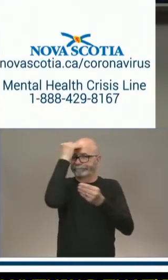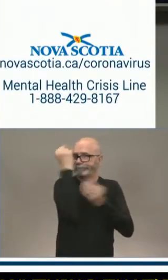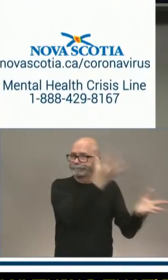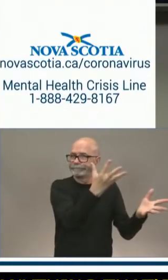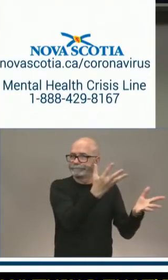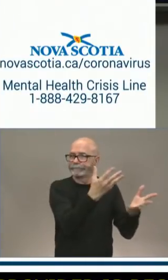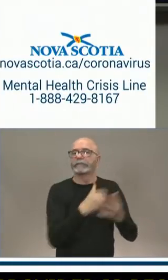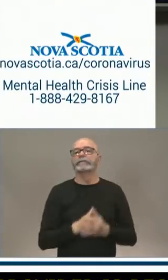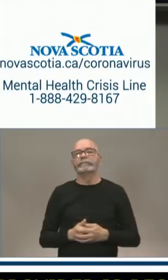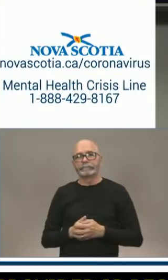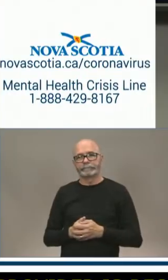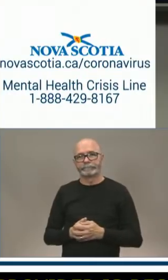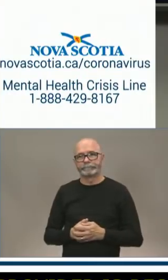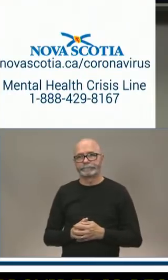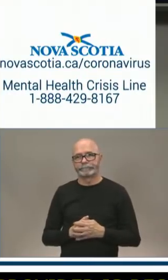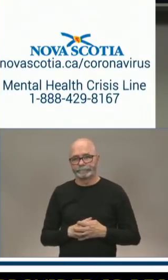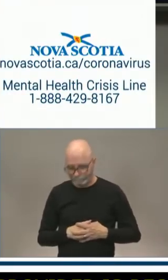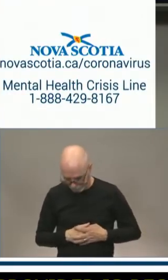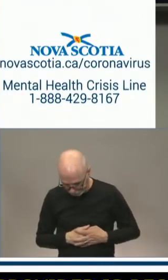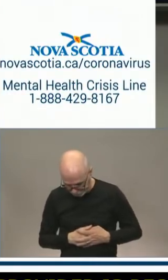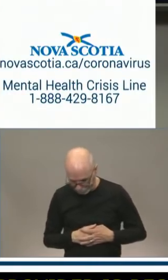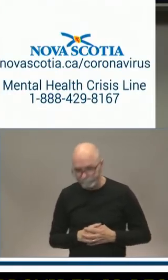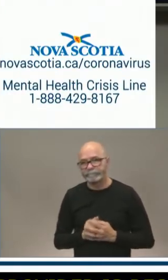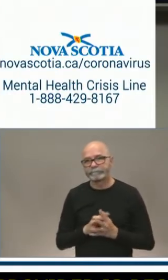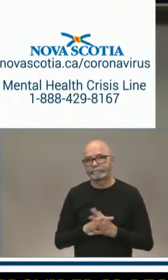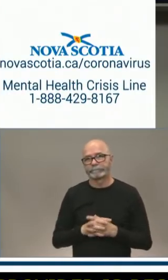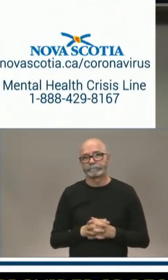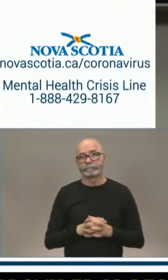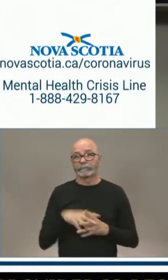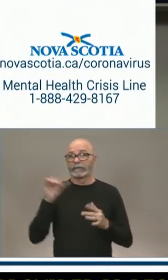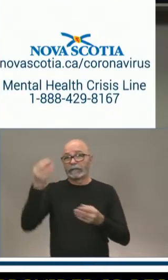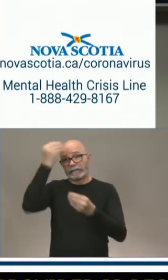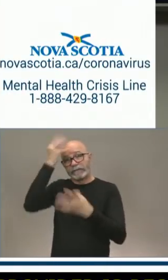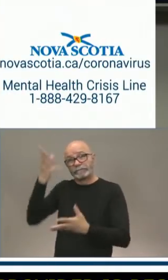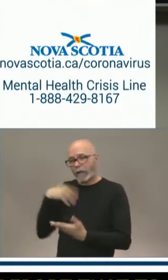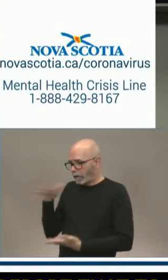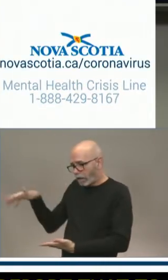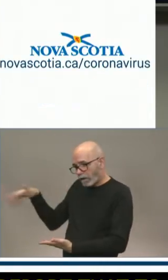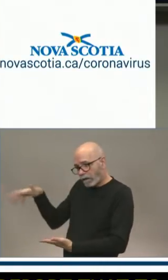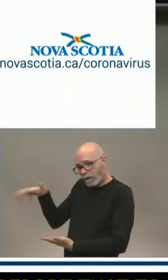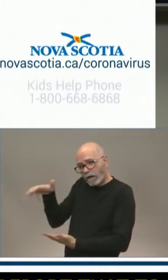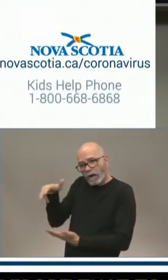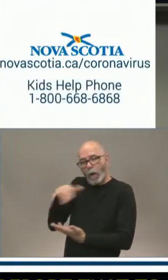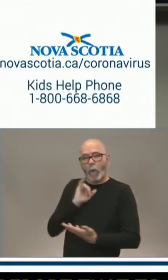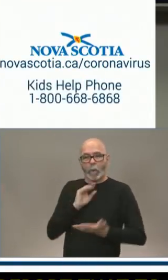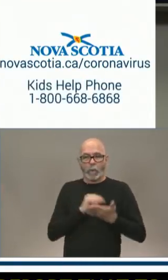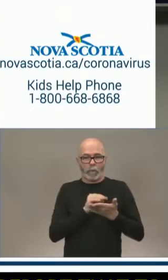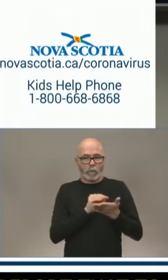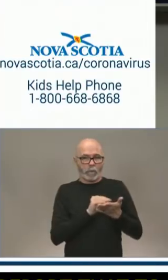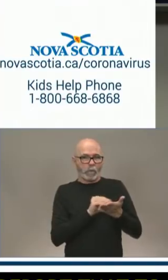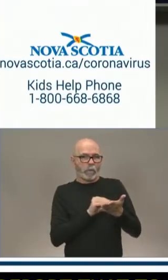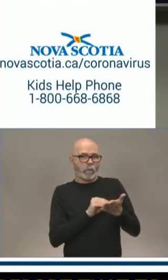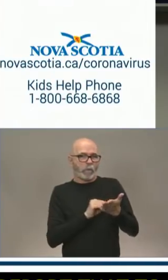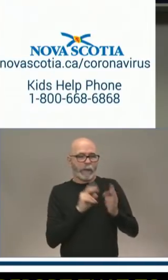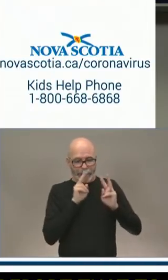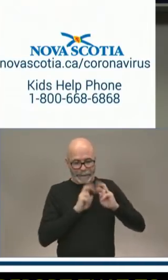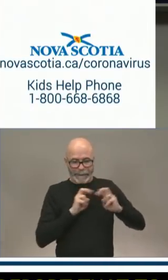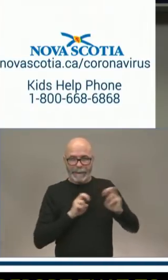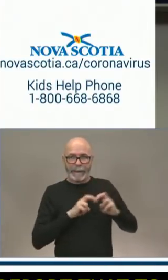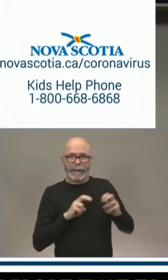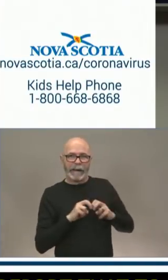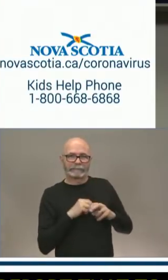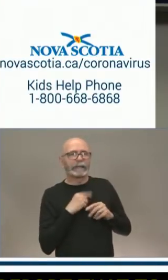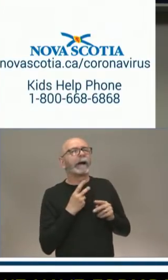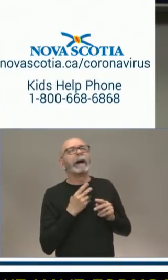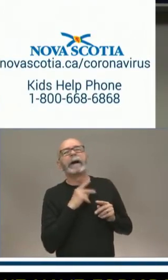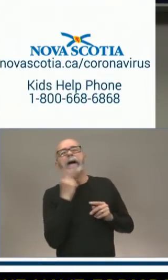do that. We then collect, all that stuff comes into us provincially, and we keep an eye on that for any vaccine product. What we're